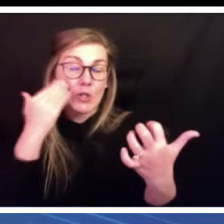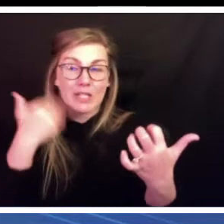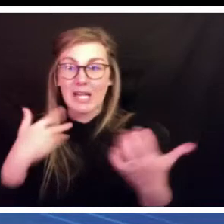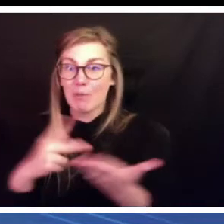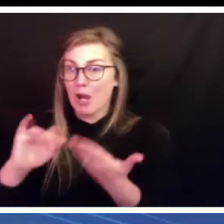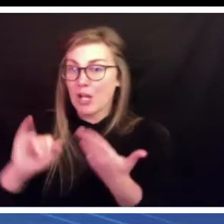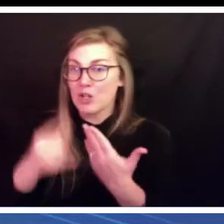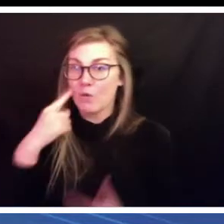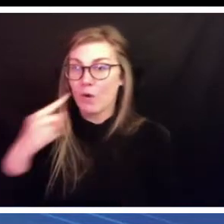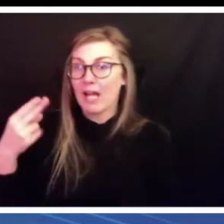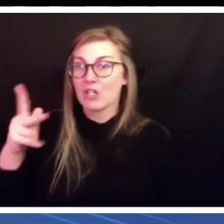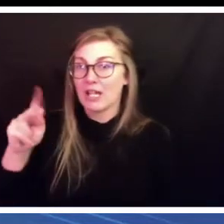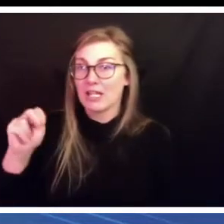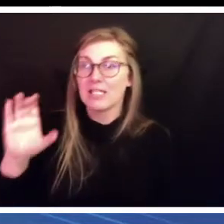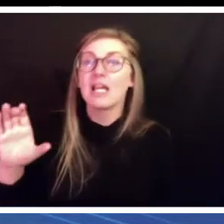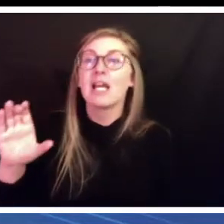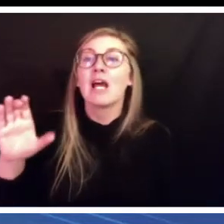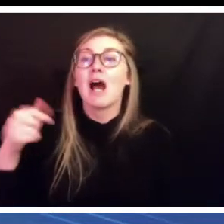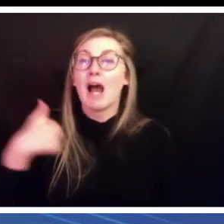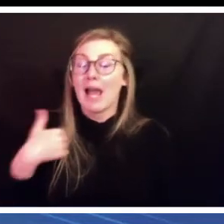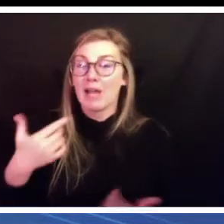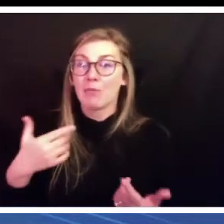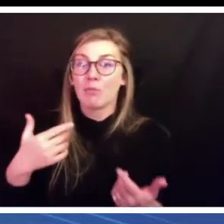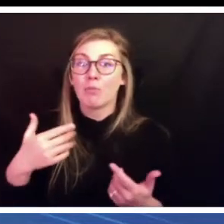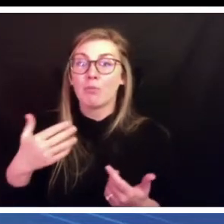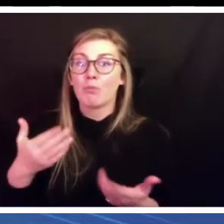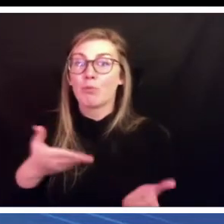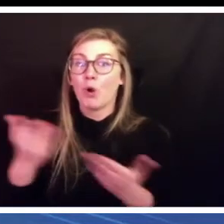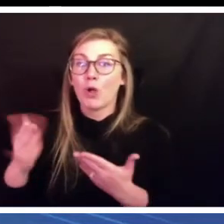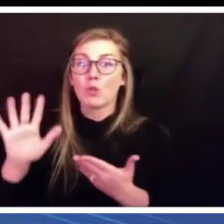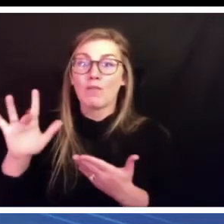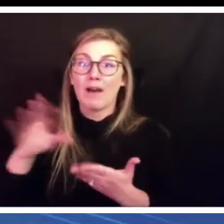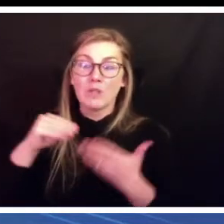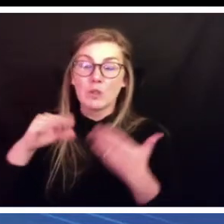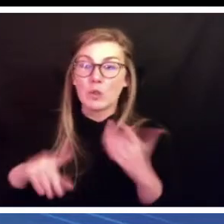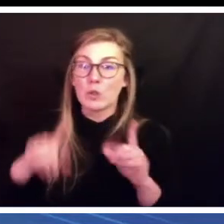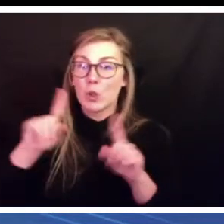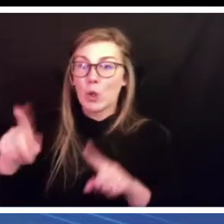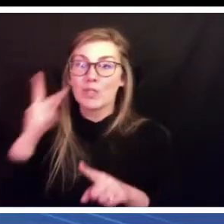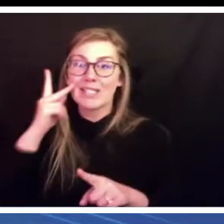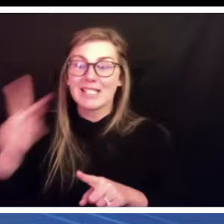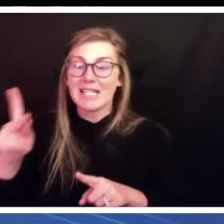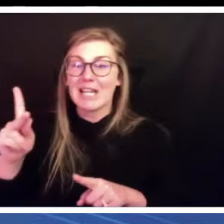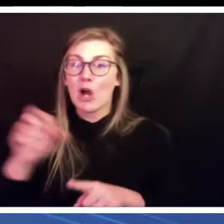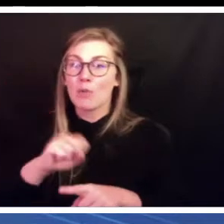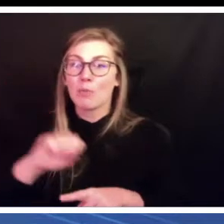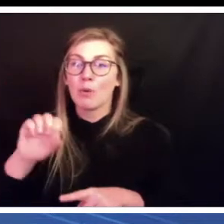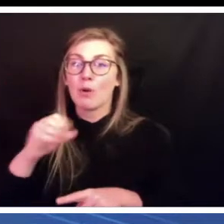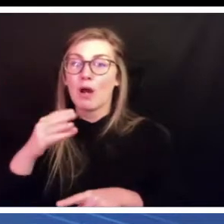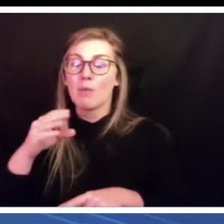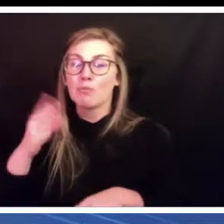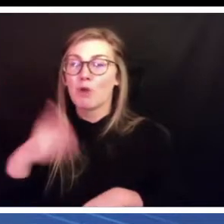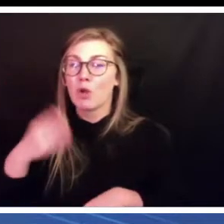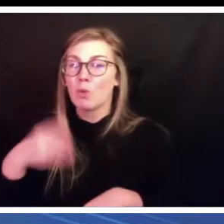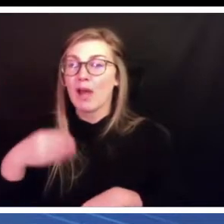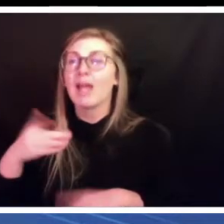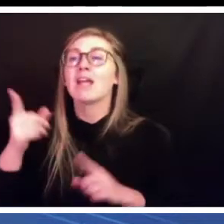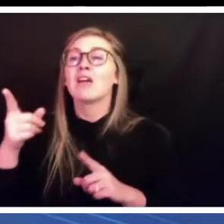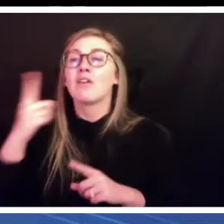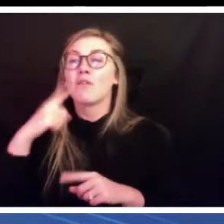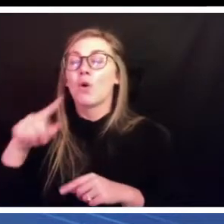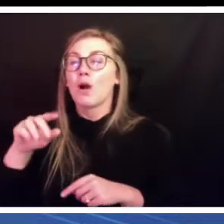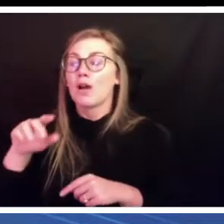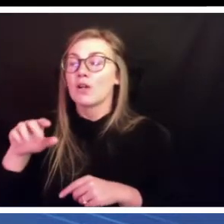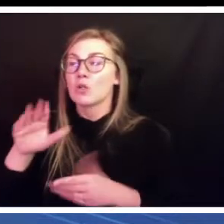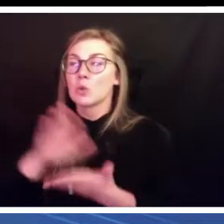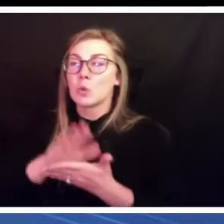see School of Rock on My Dime, the live Broadway show with the audio description headsets. I took them to a lunch, a private luncheon with some